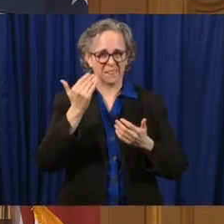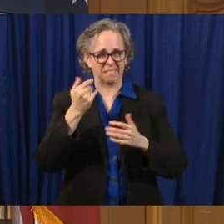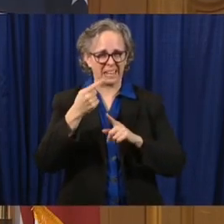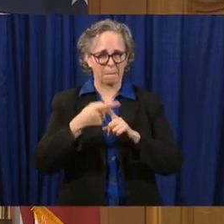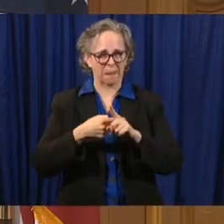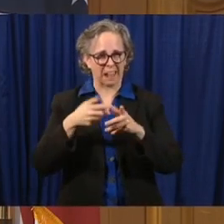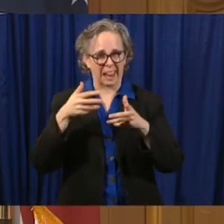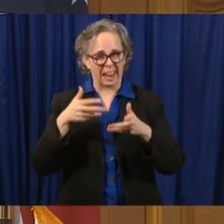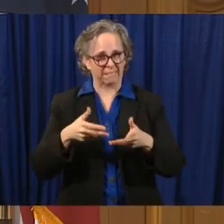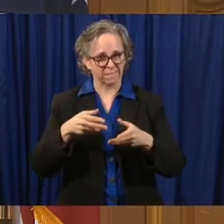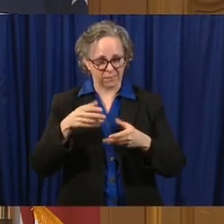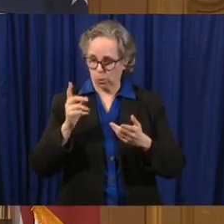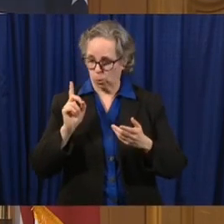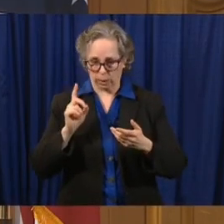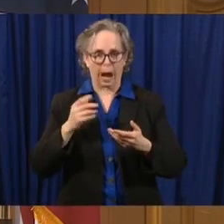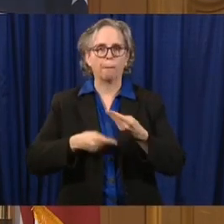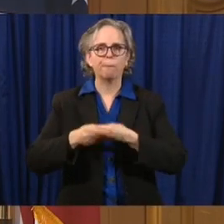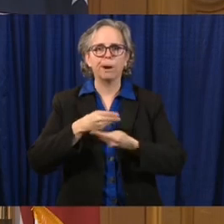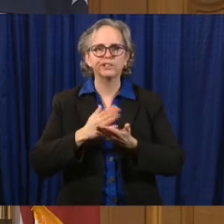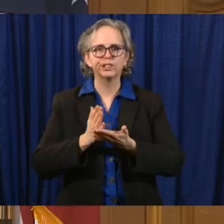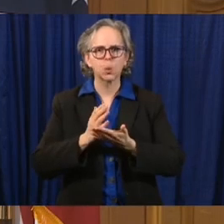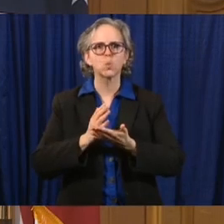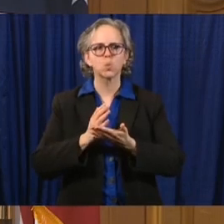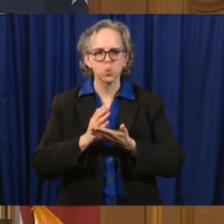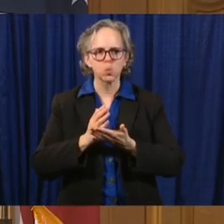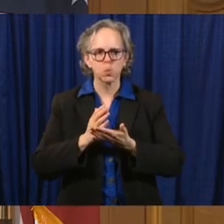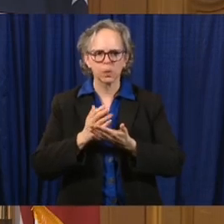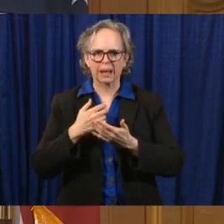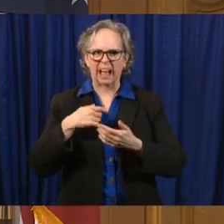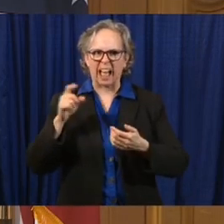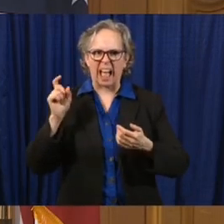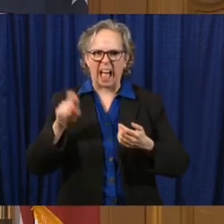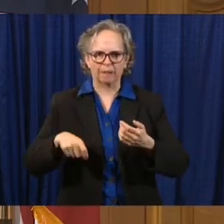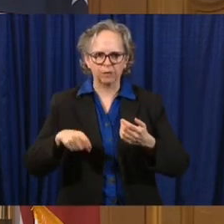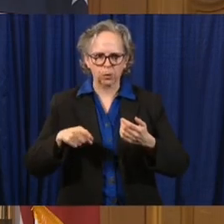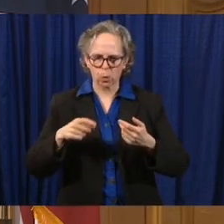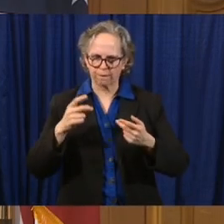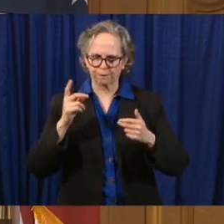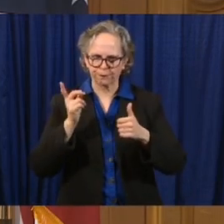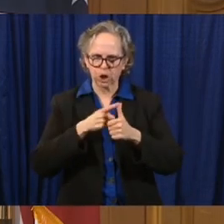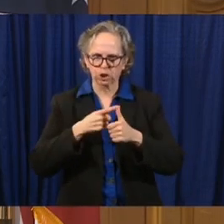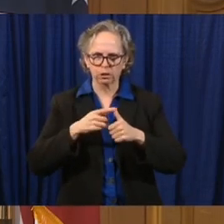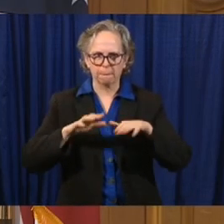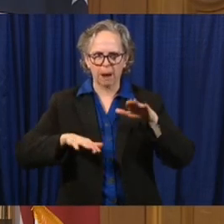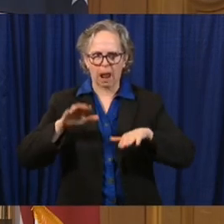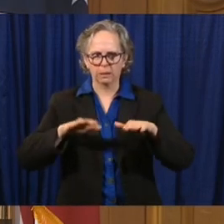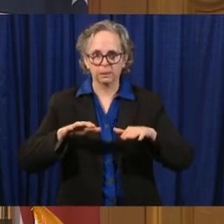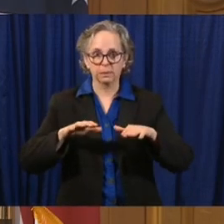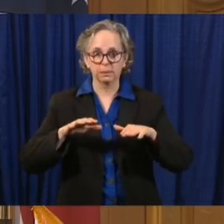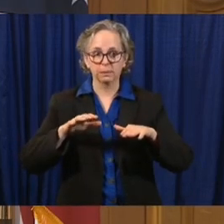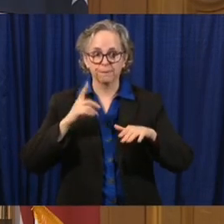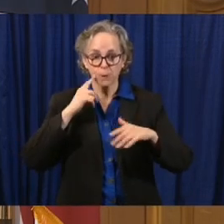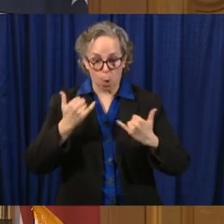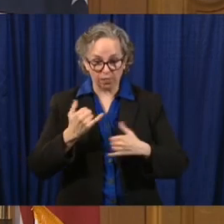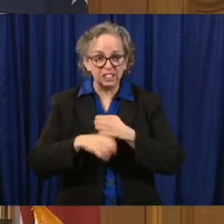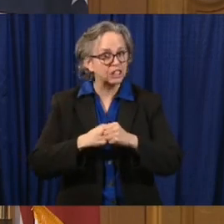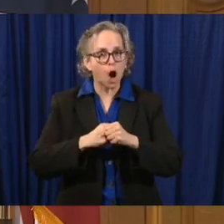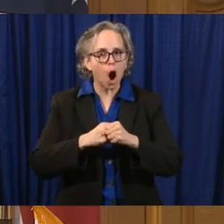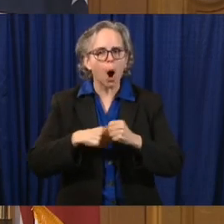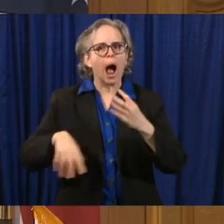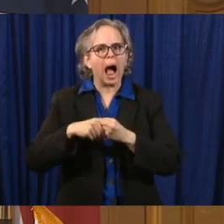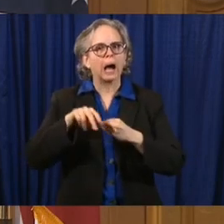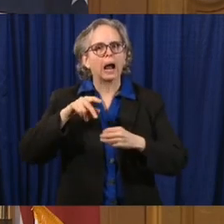about, it's not a question of whether, it's a question of when. And what the timing is as